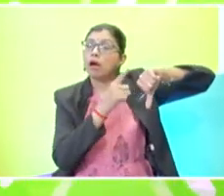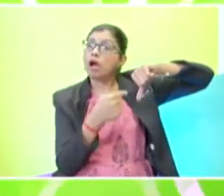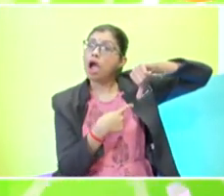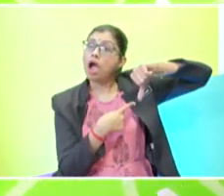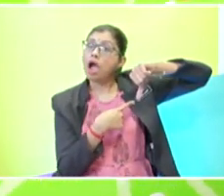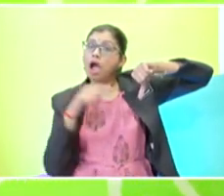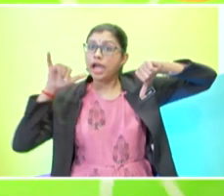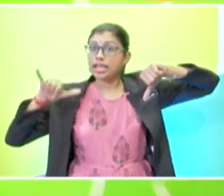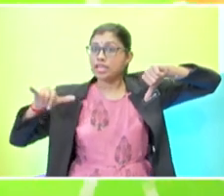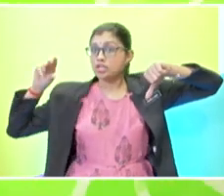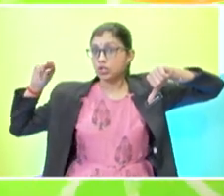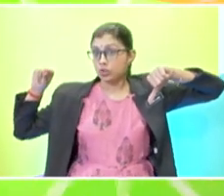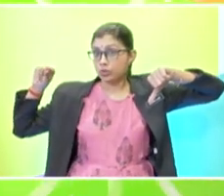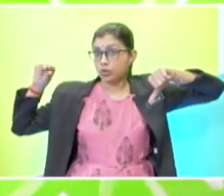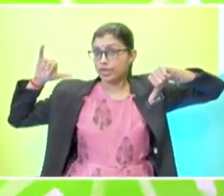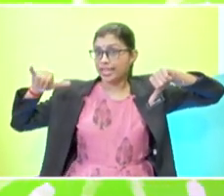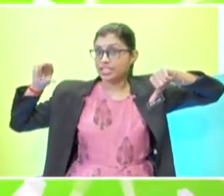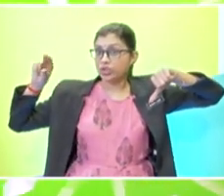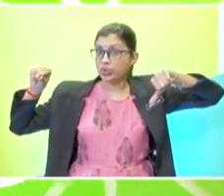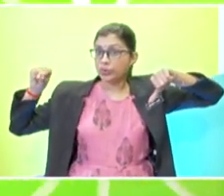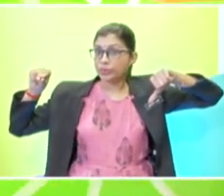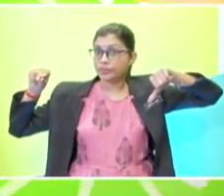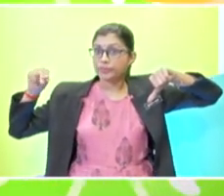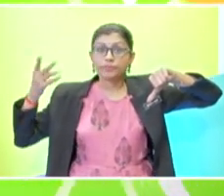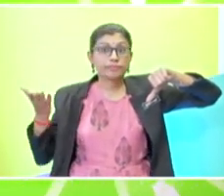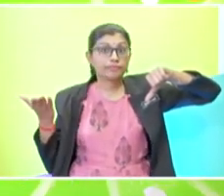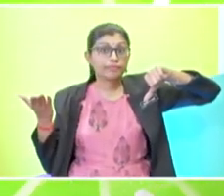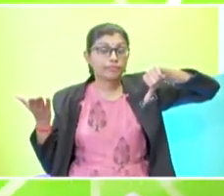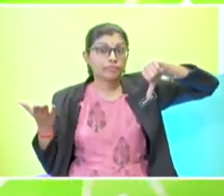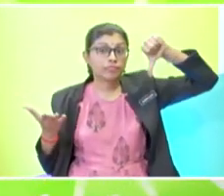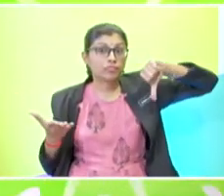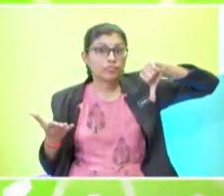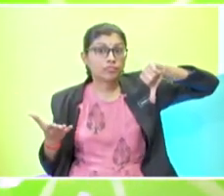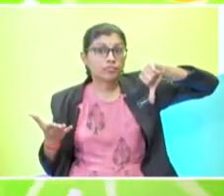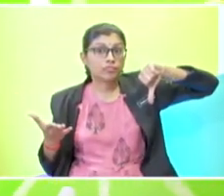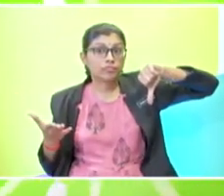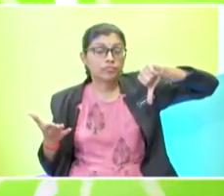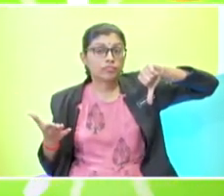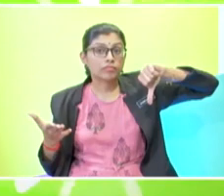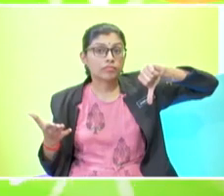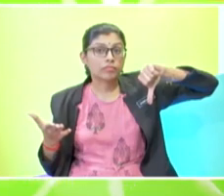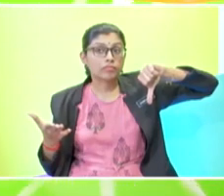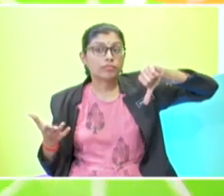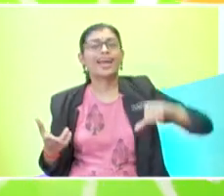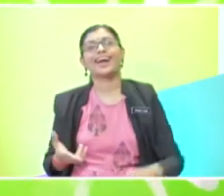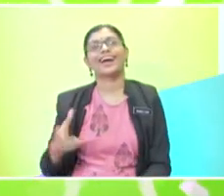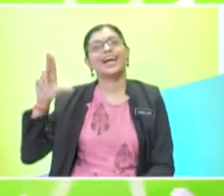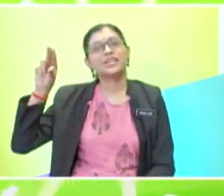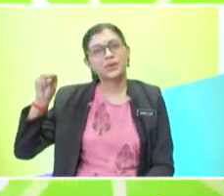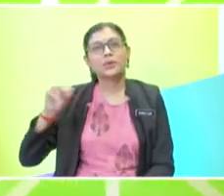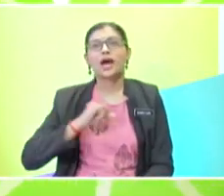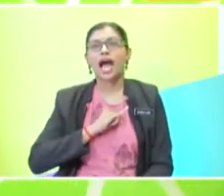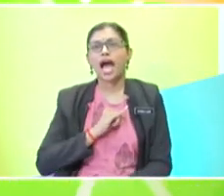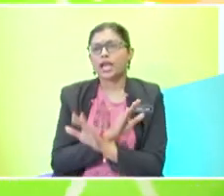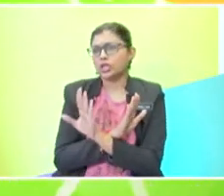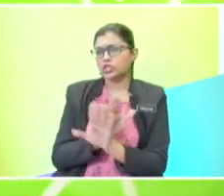a thumbs down. If it's a thumbs down, do you say yes, I do or no, I don't, Ryan? No, I don't. Yes,